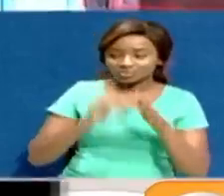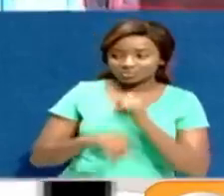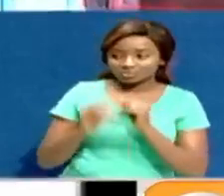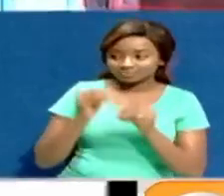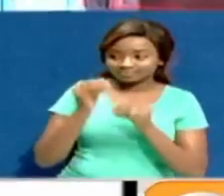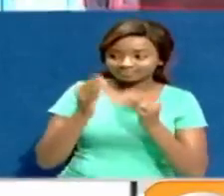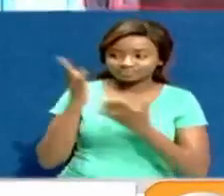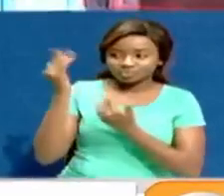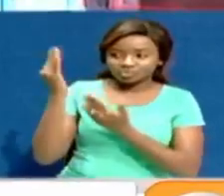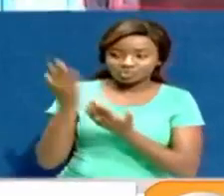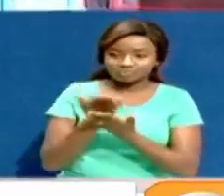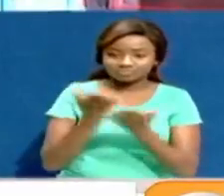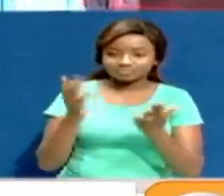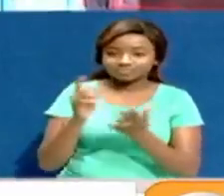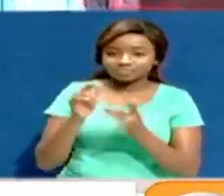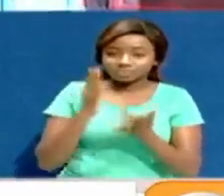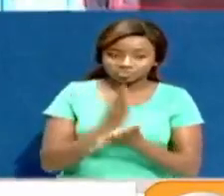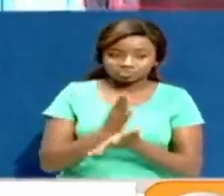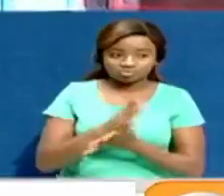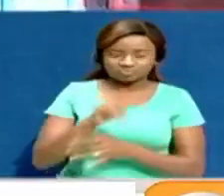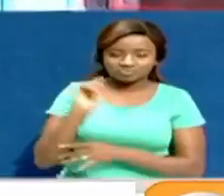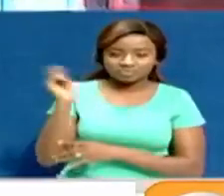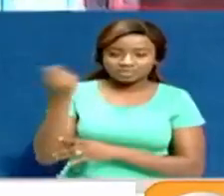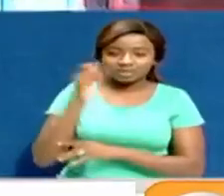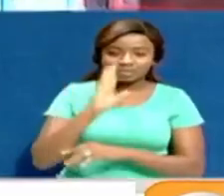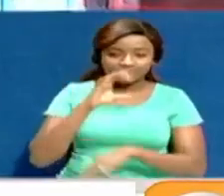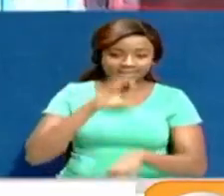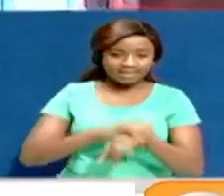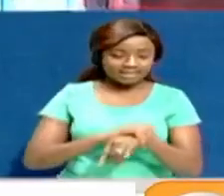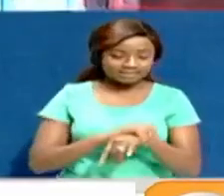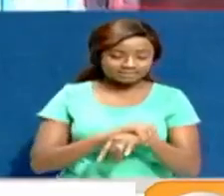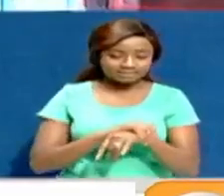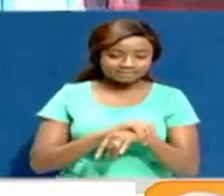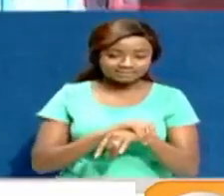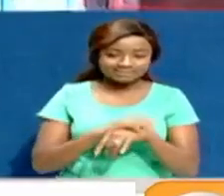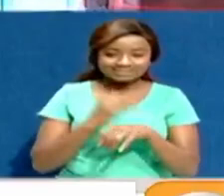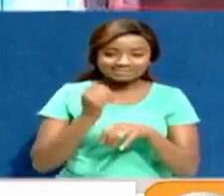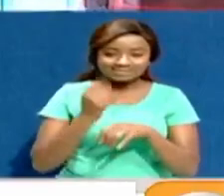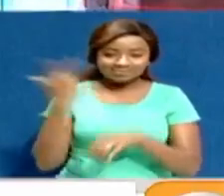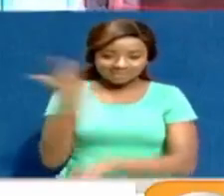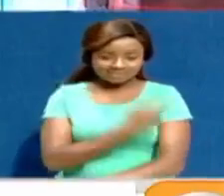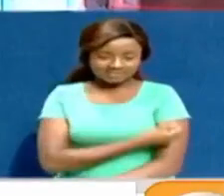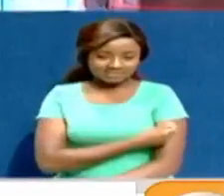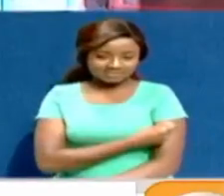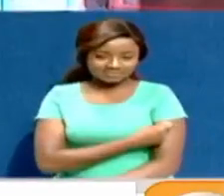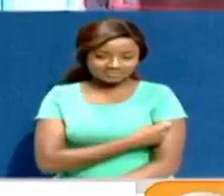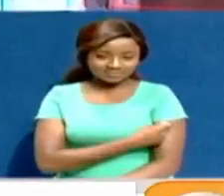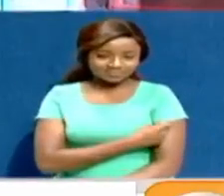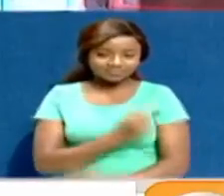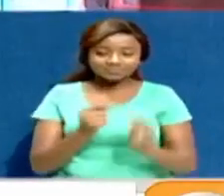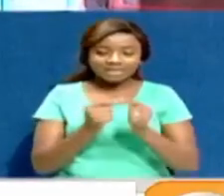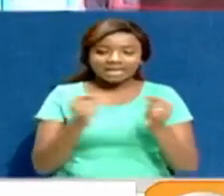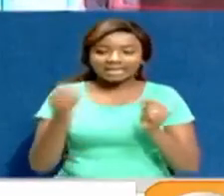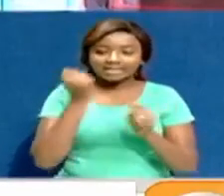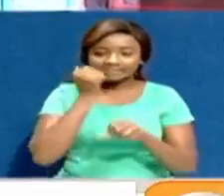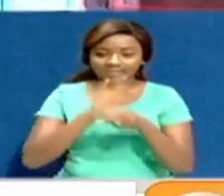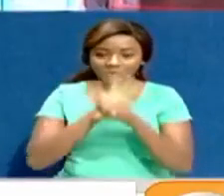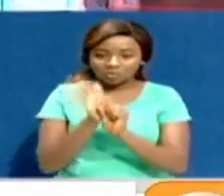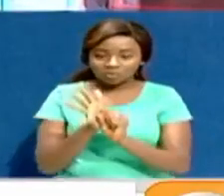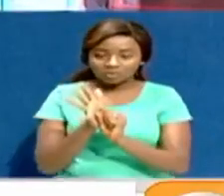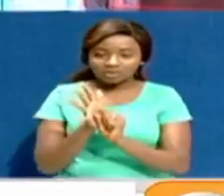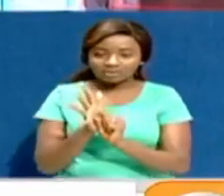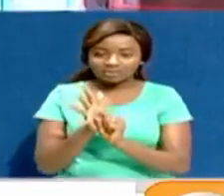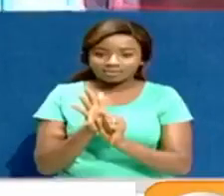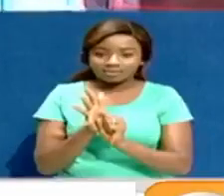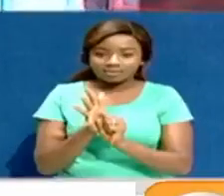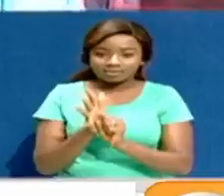Hope at last, where Kenya is set to receive its first batch of COVID-19 vaccines on Tuesday, with administration expected